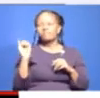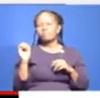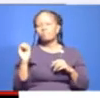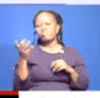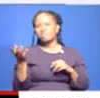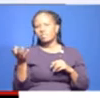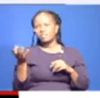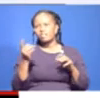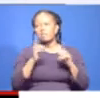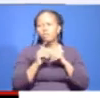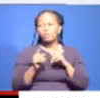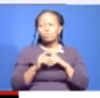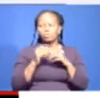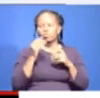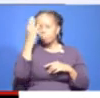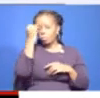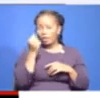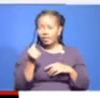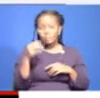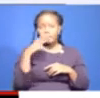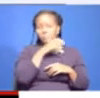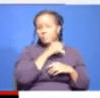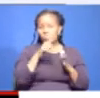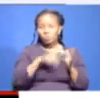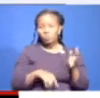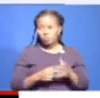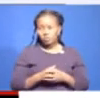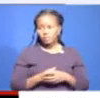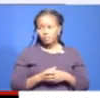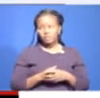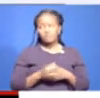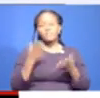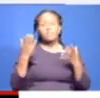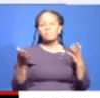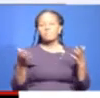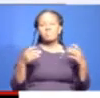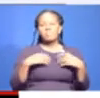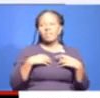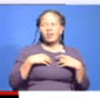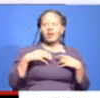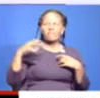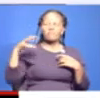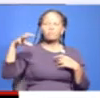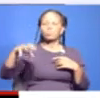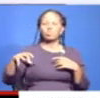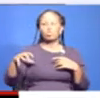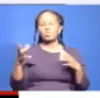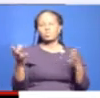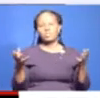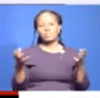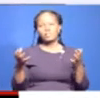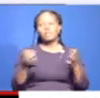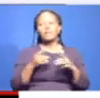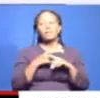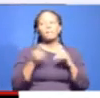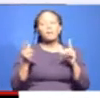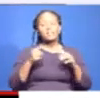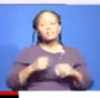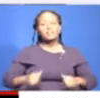Now, what she did say, that they might be short in that part of the country, but they live the